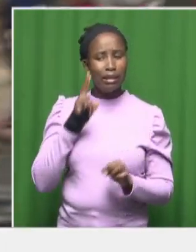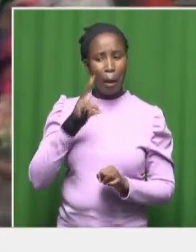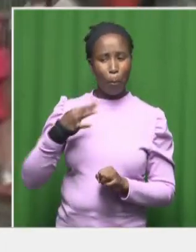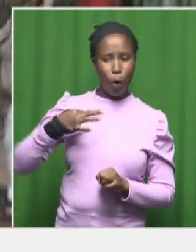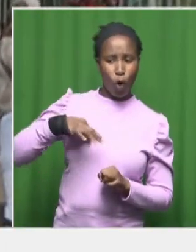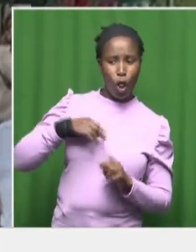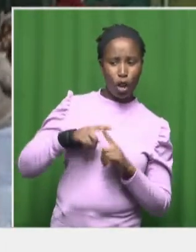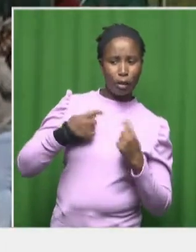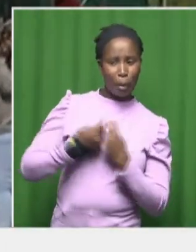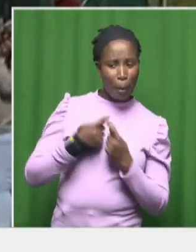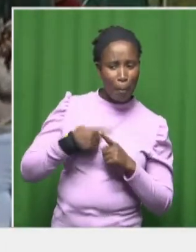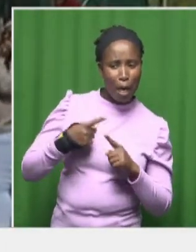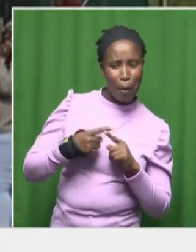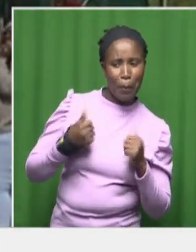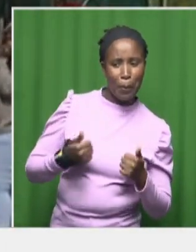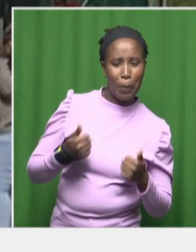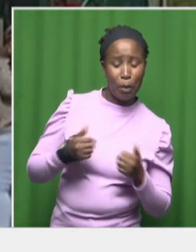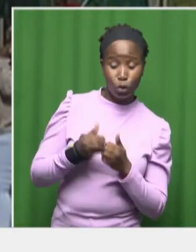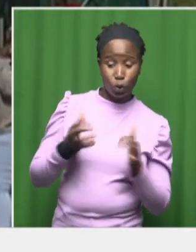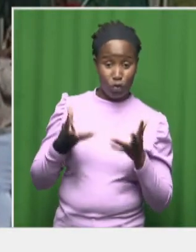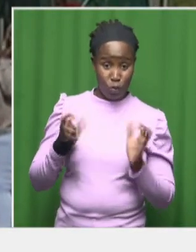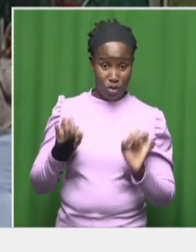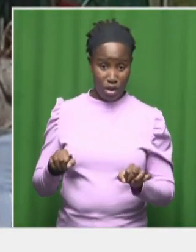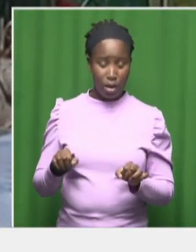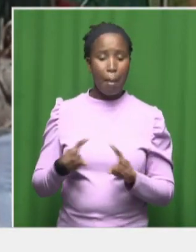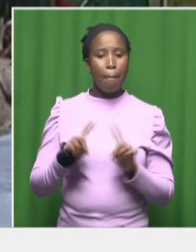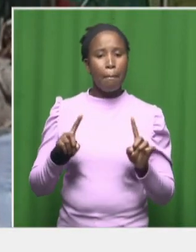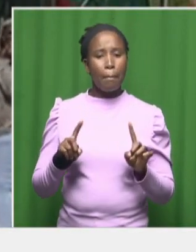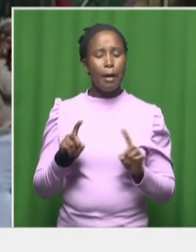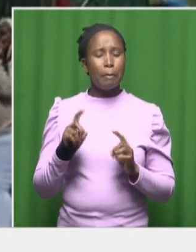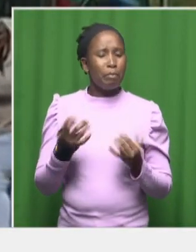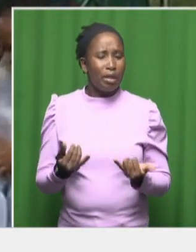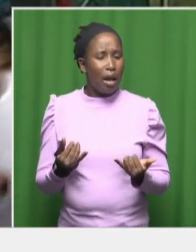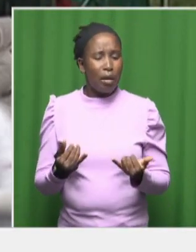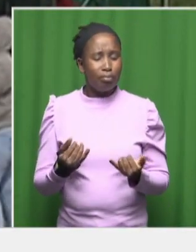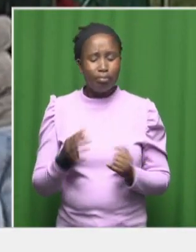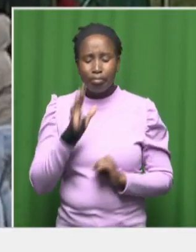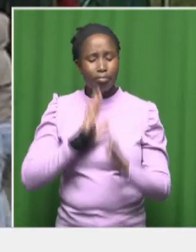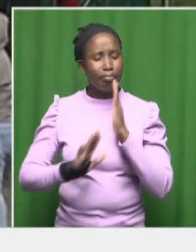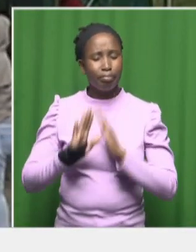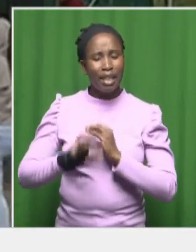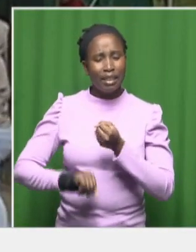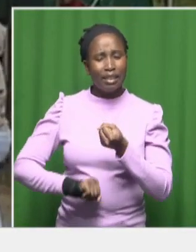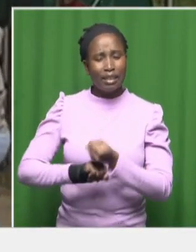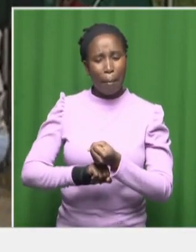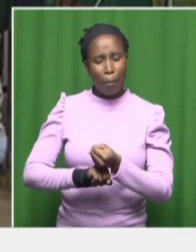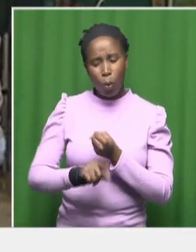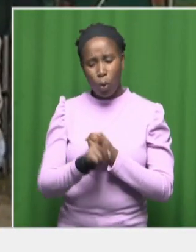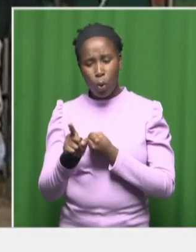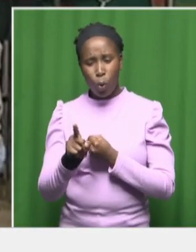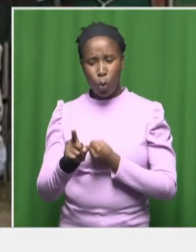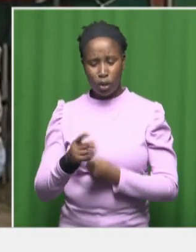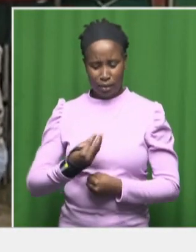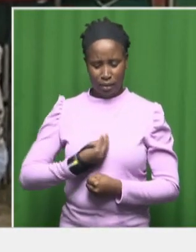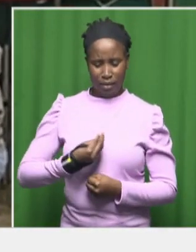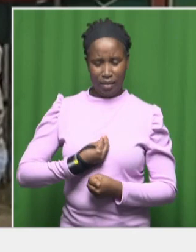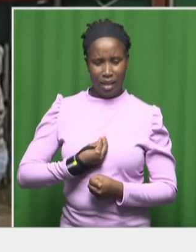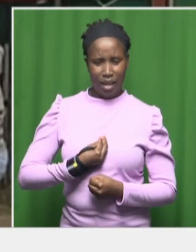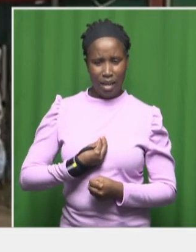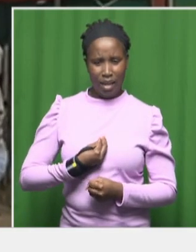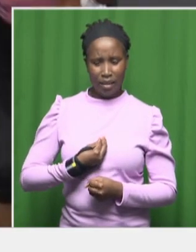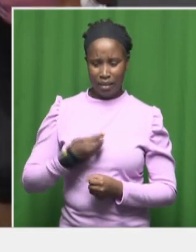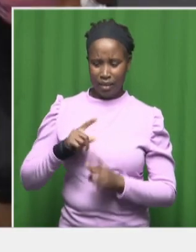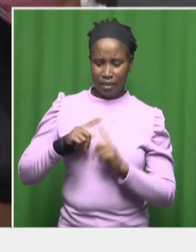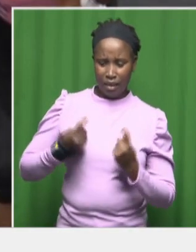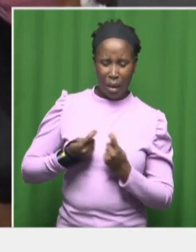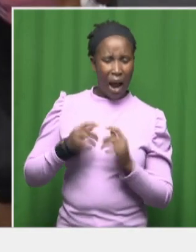that's where it starts, fantastic. But then, Karen, in terms of supporting the youngsters as they come through, because they need